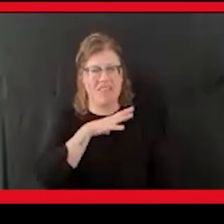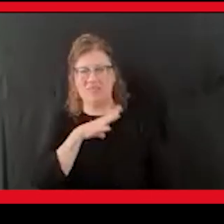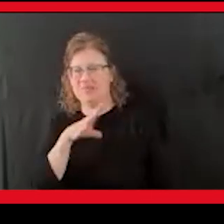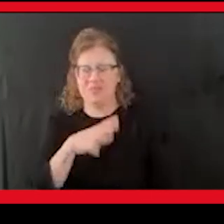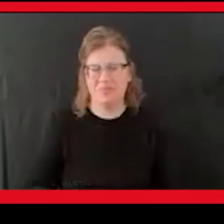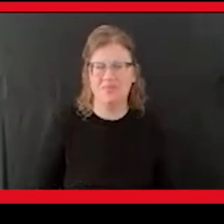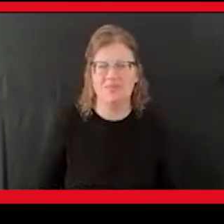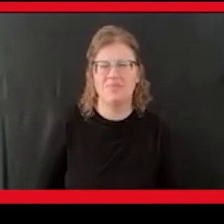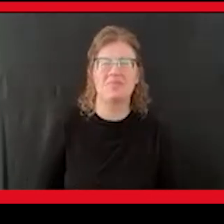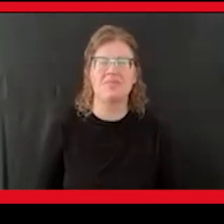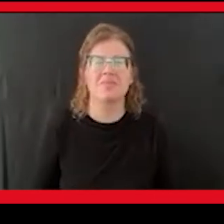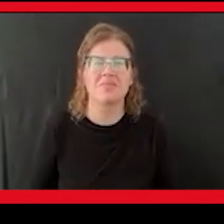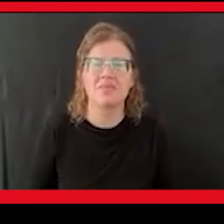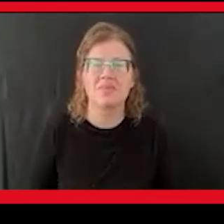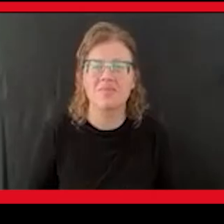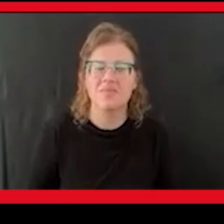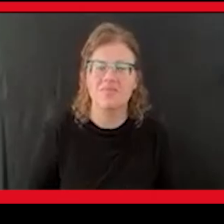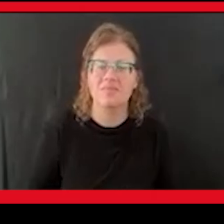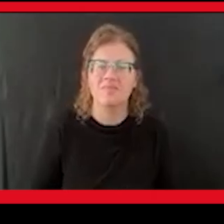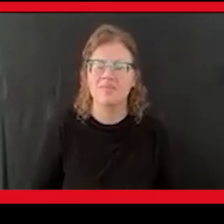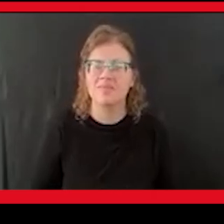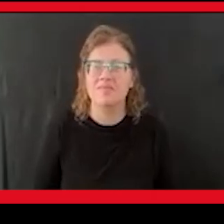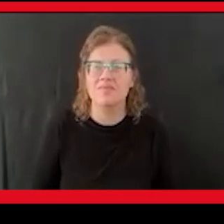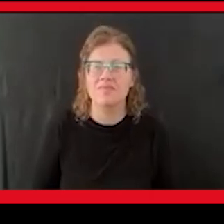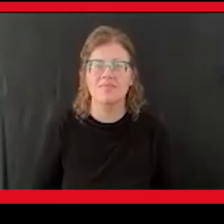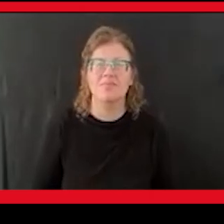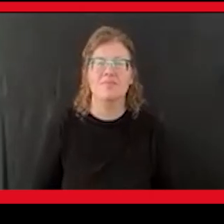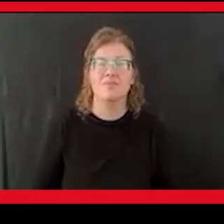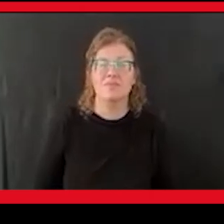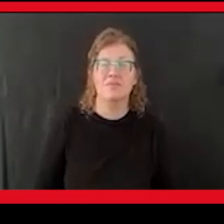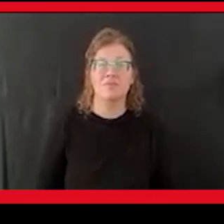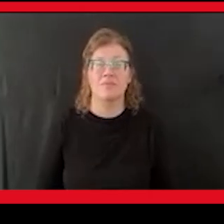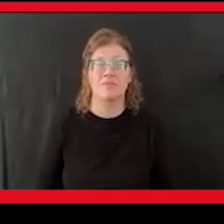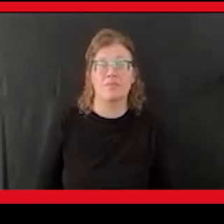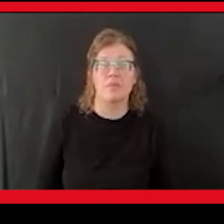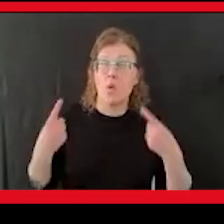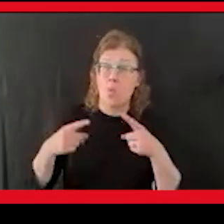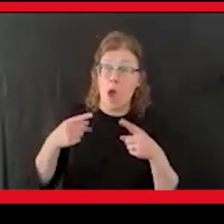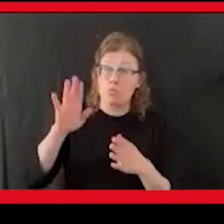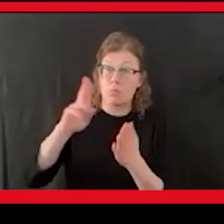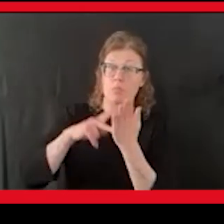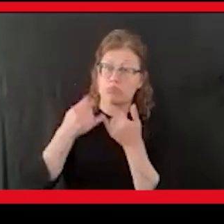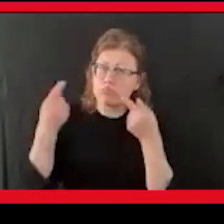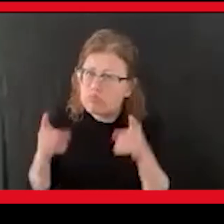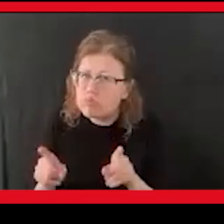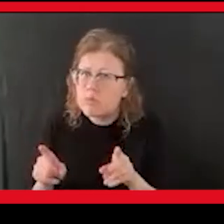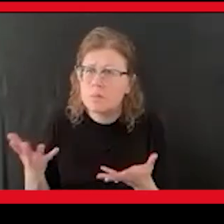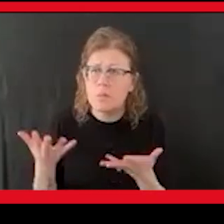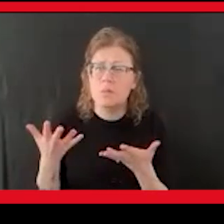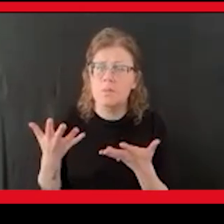Okay, when can your project take place? These details appear different than what you're used